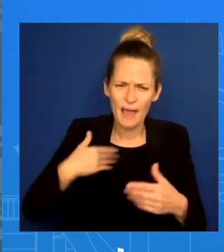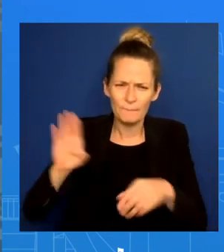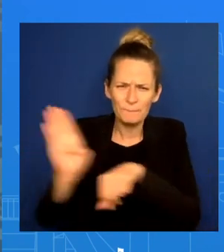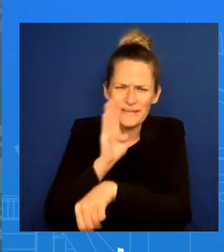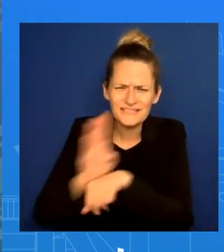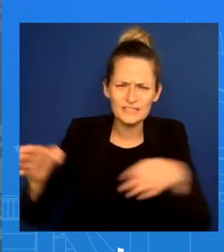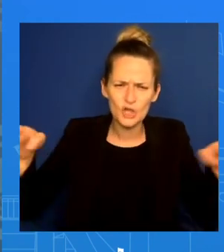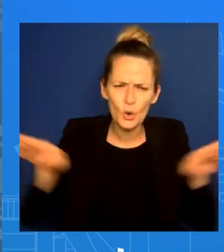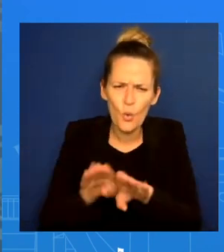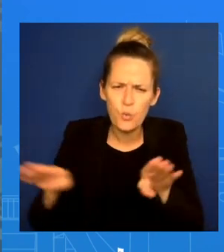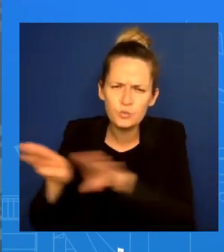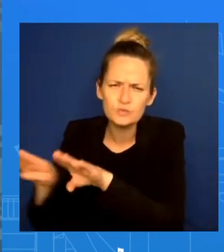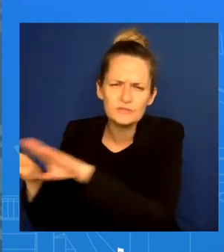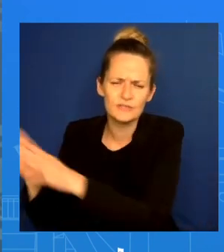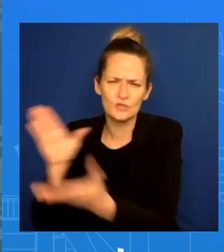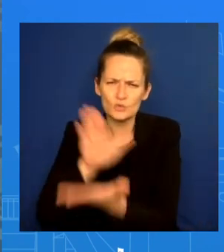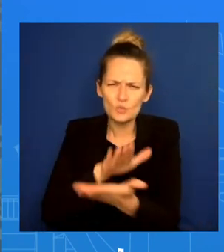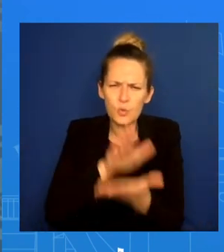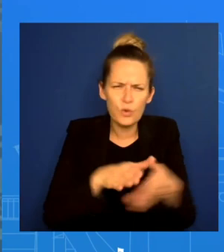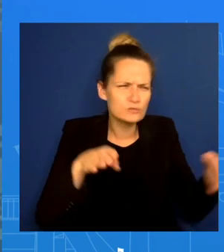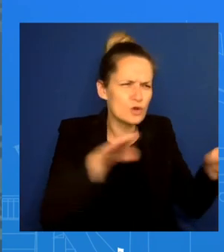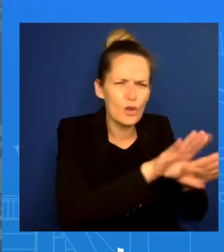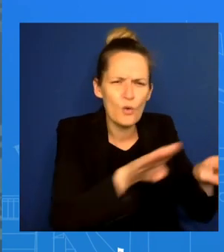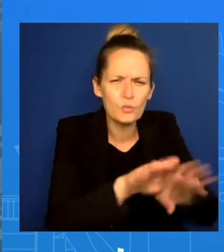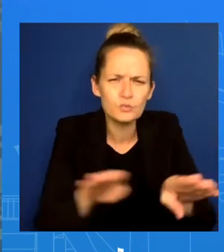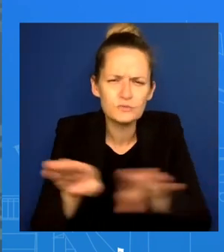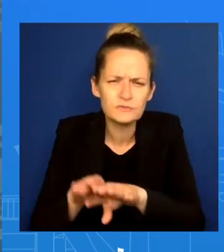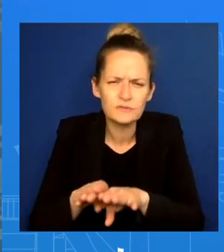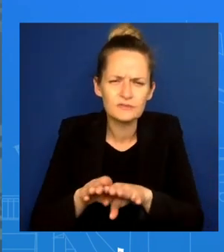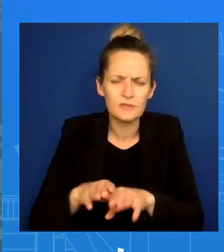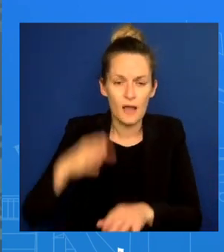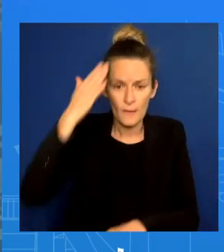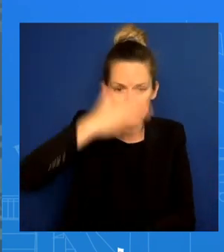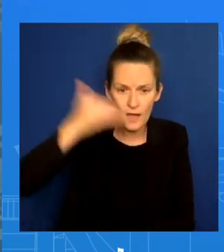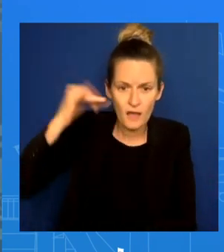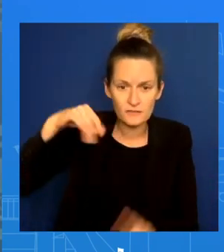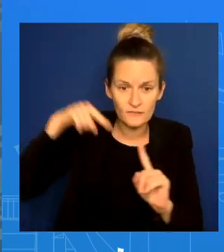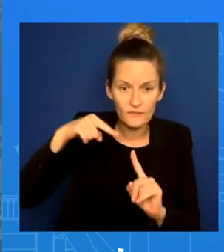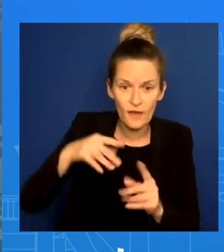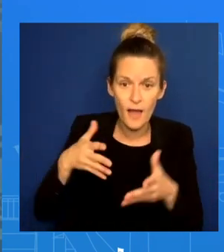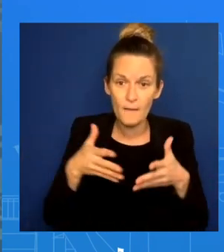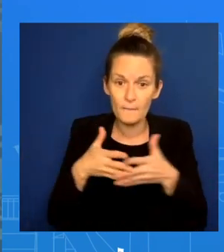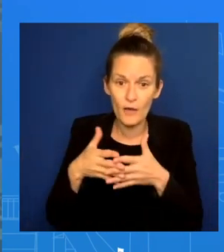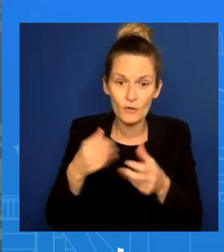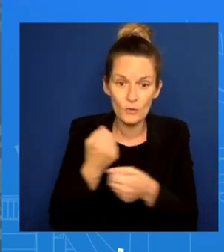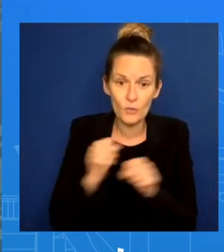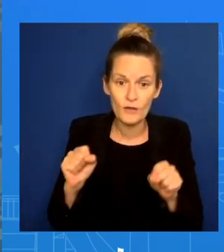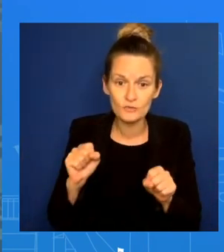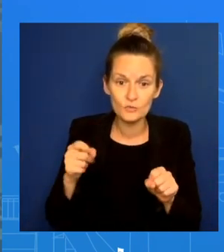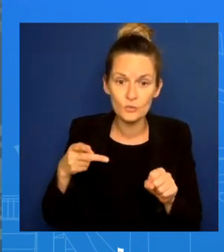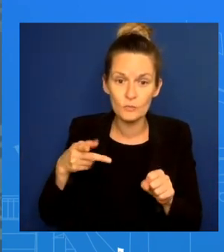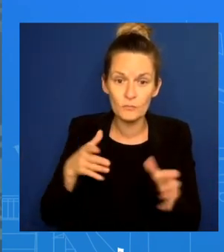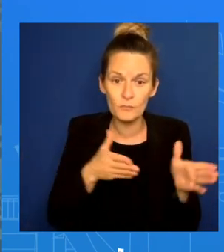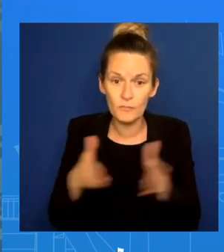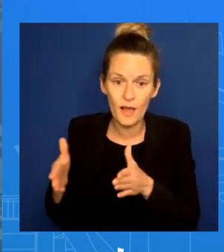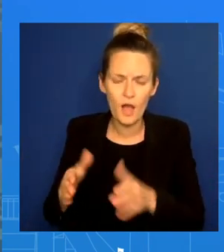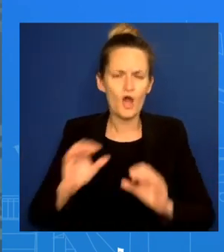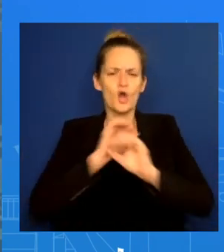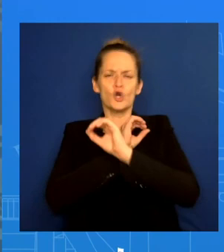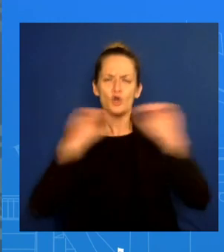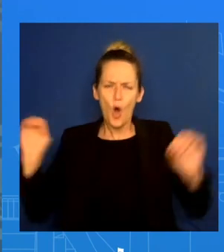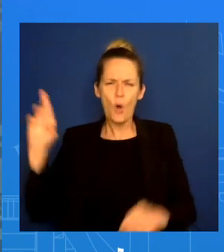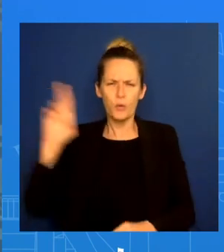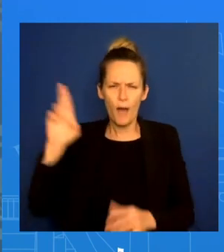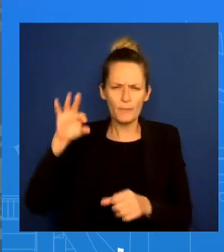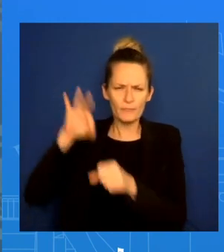way, no Republican voted for that plan, and that plan had $350 billion for public safety, another thing